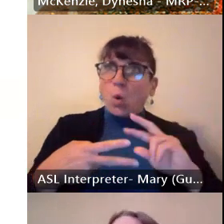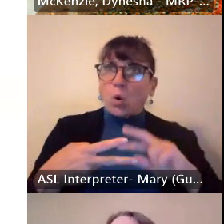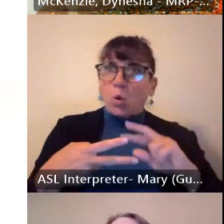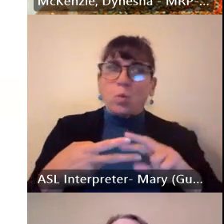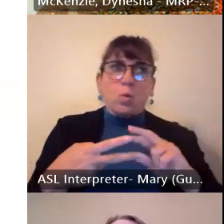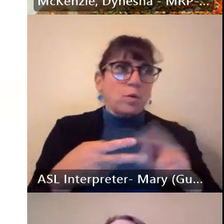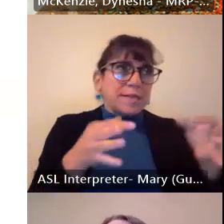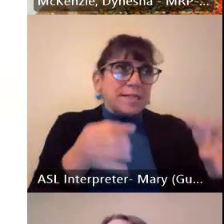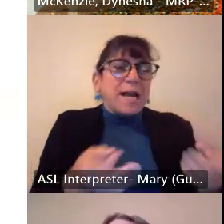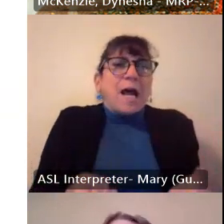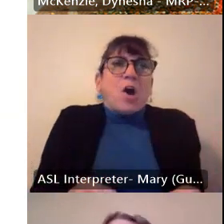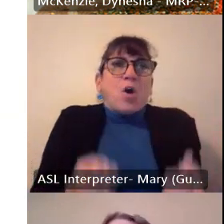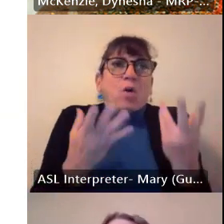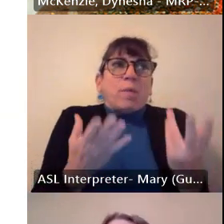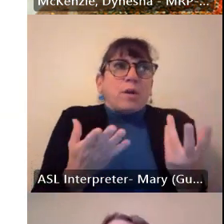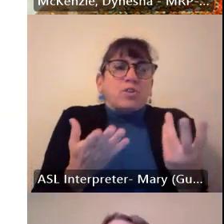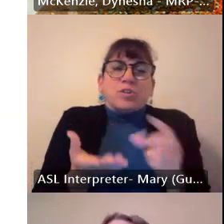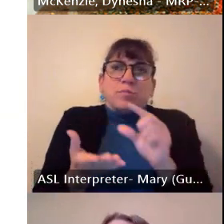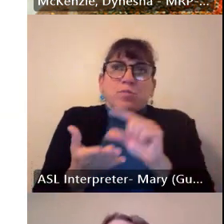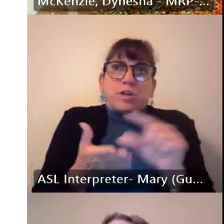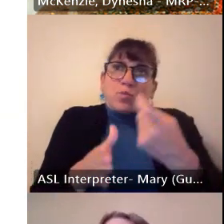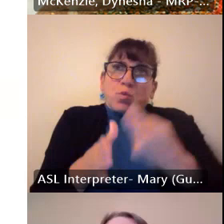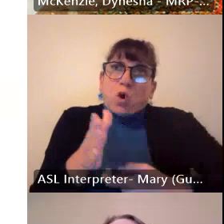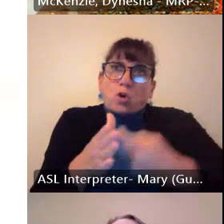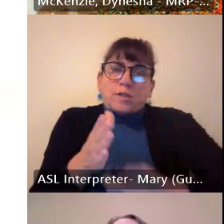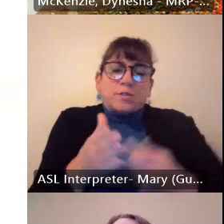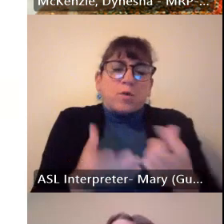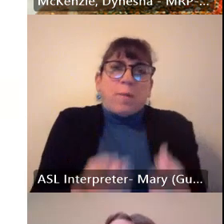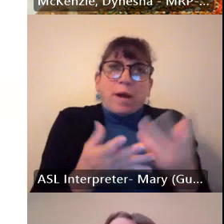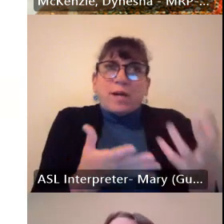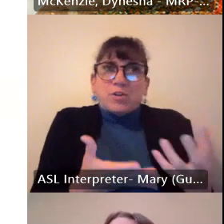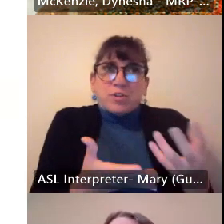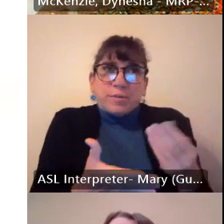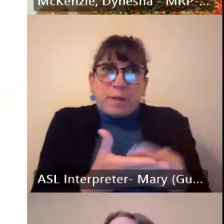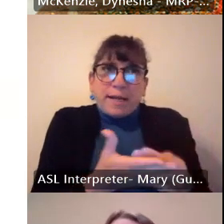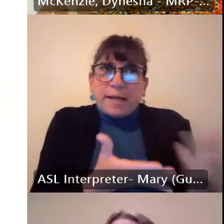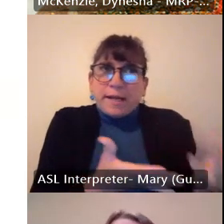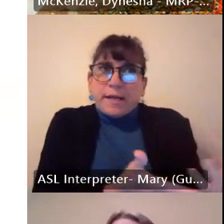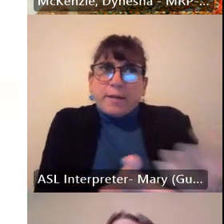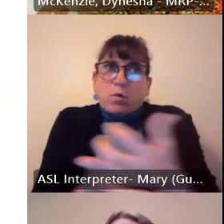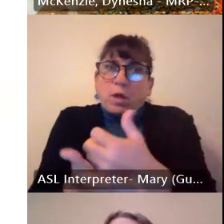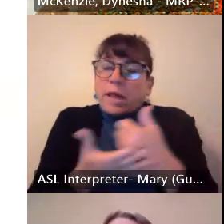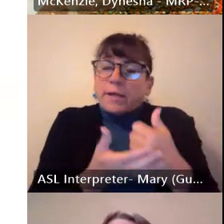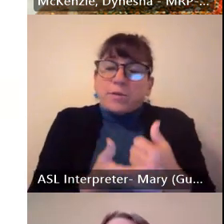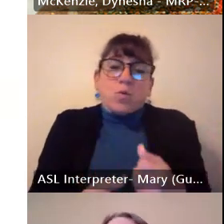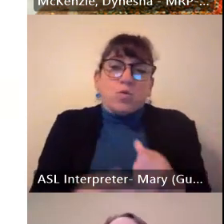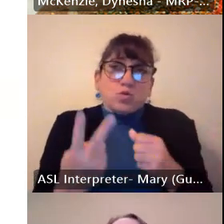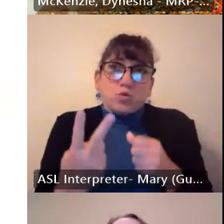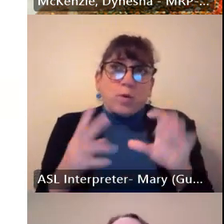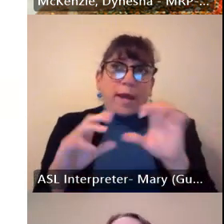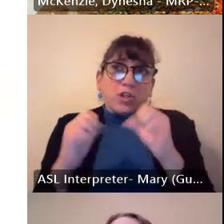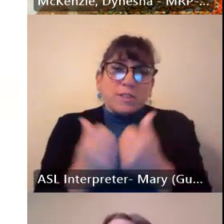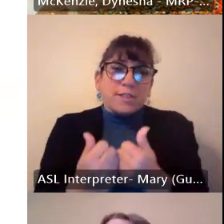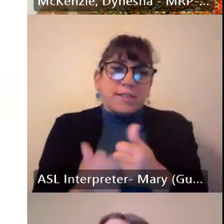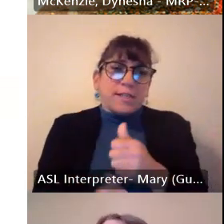provision will cost or how much revenue a provision will raise. And again, those two agencies, OMB and